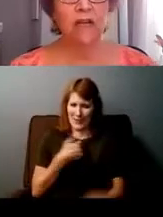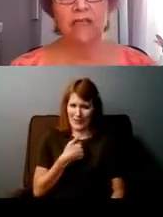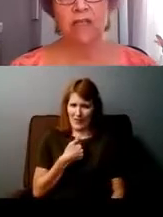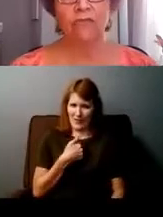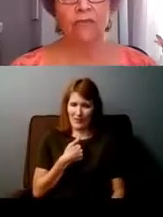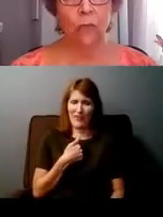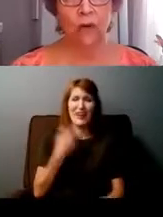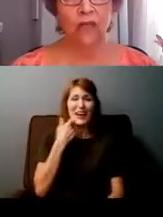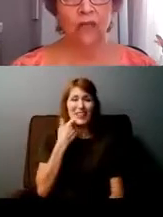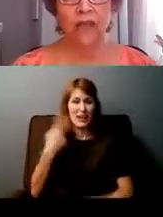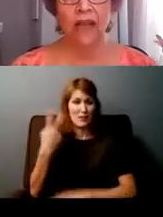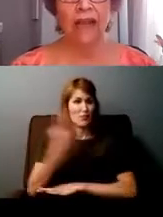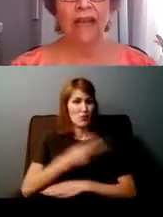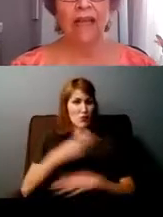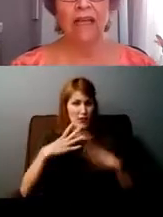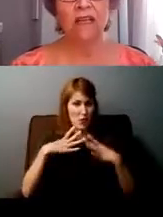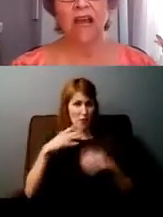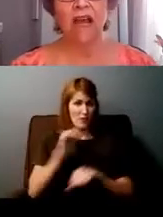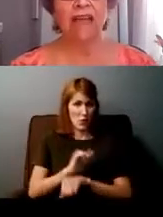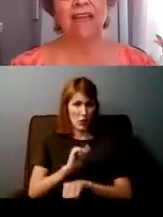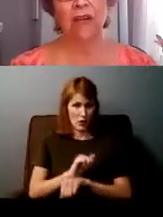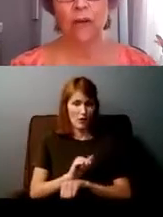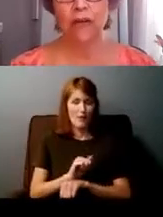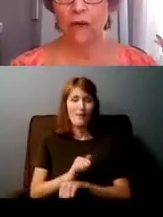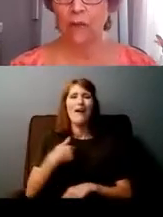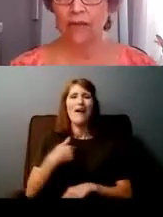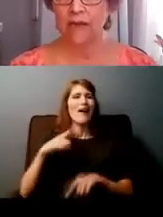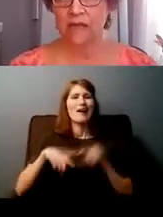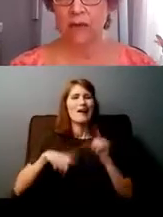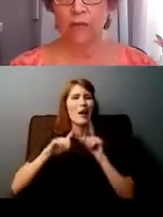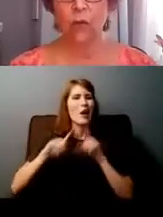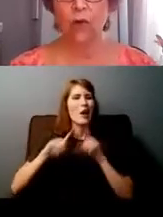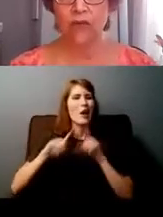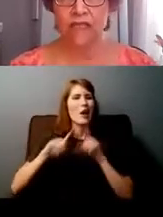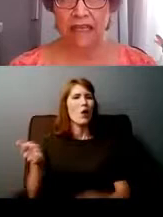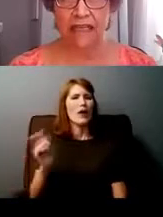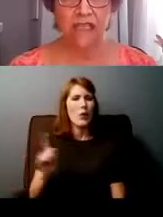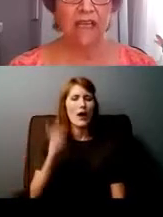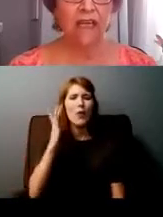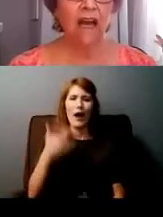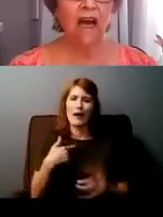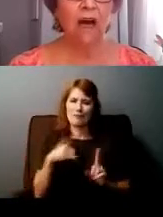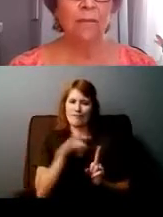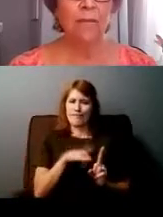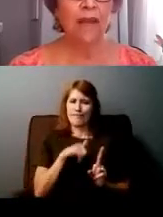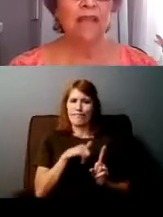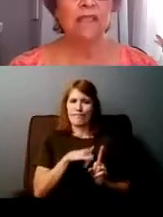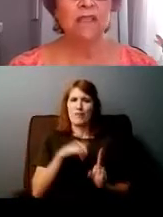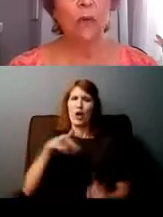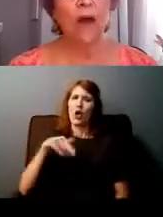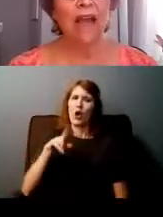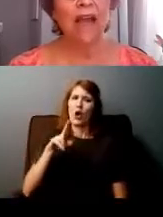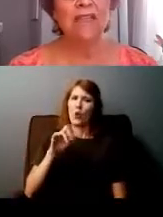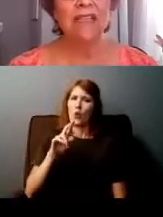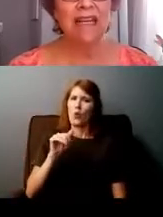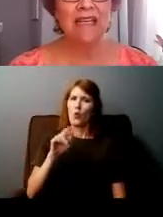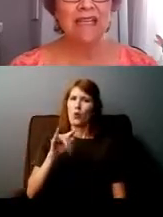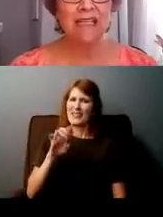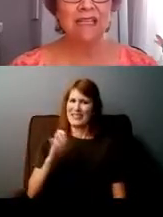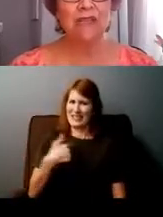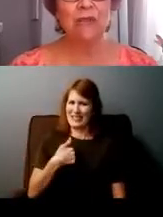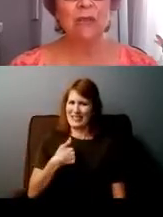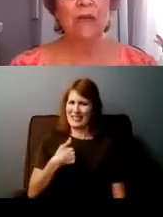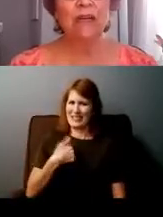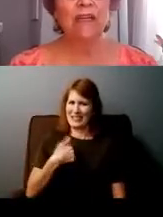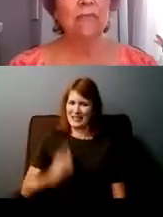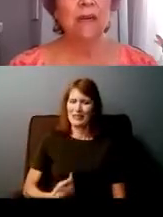2 days off from work and I can't go anywhere because I'm quarantined. And so I have a